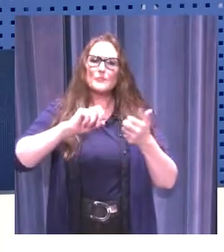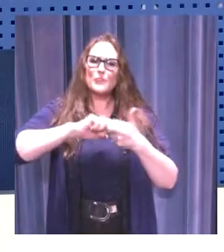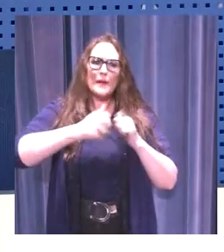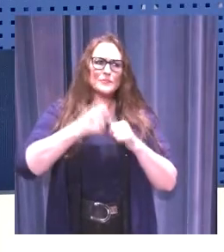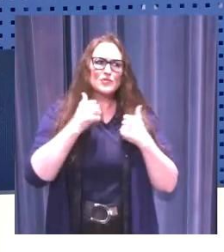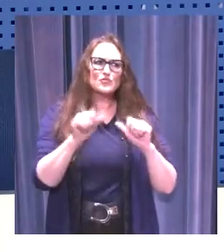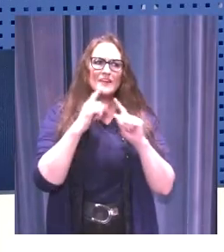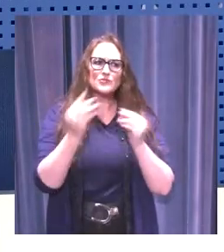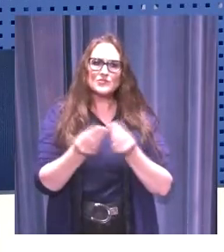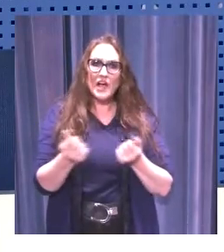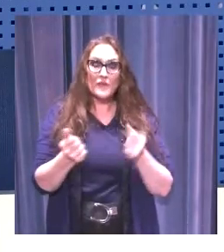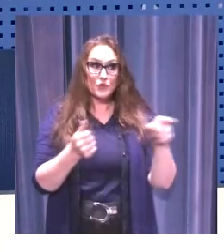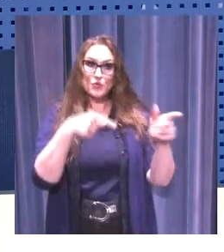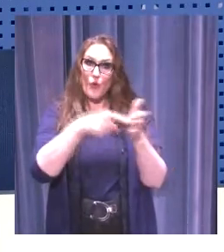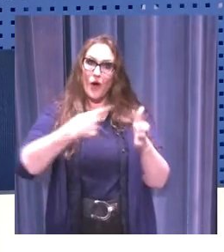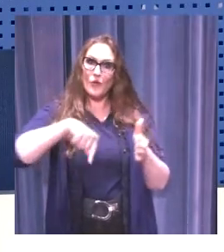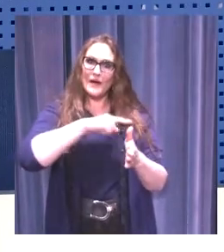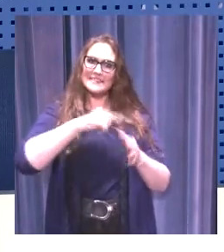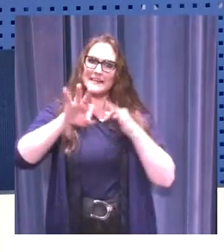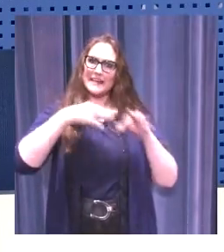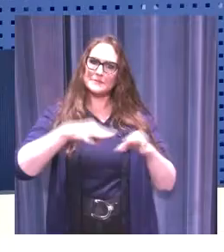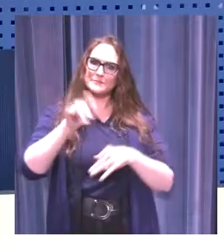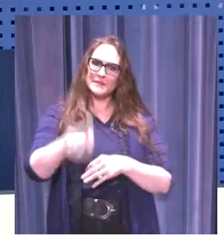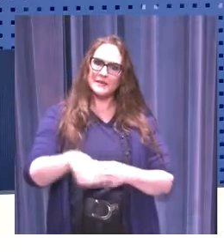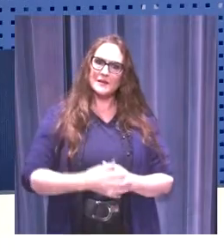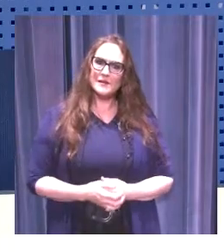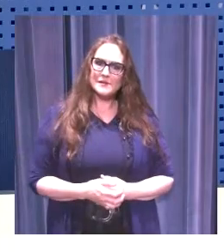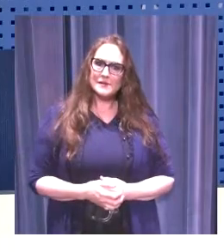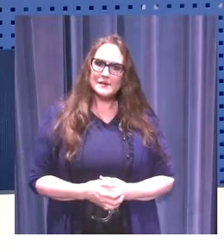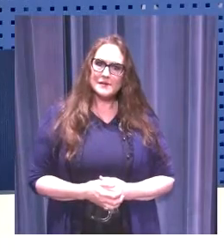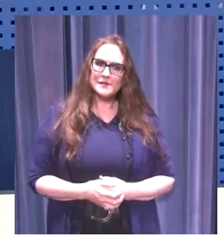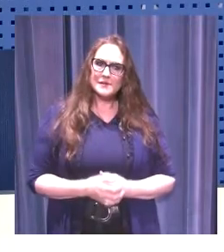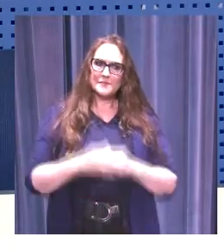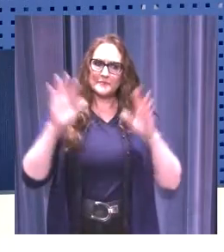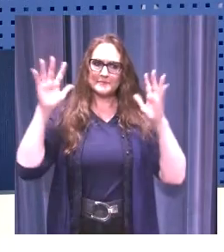solve? You owe us an explanation.